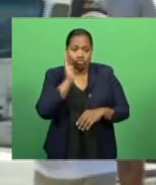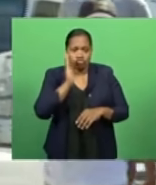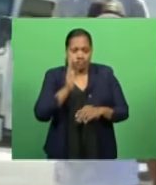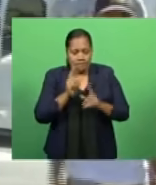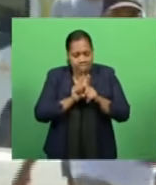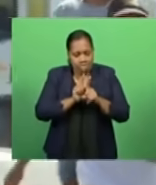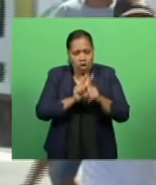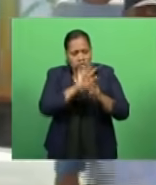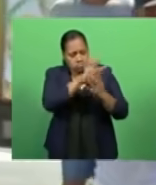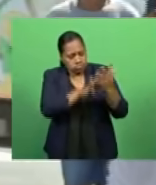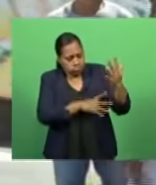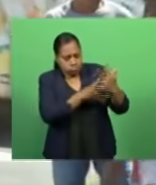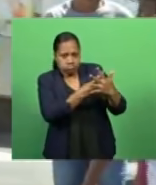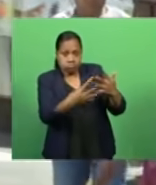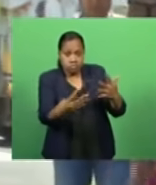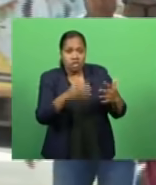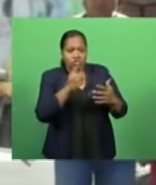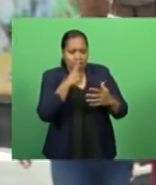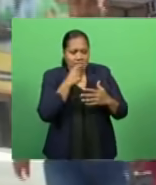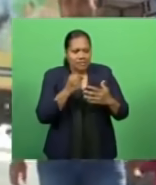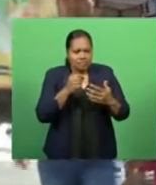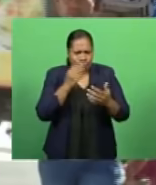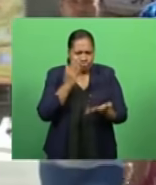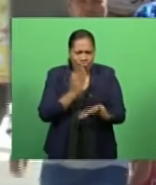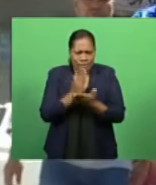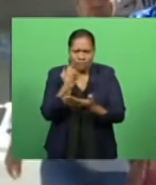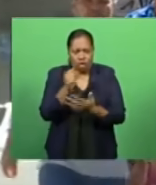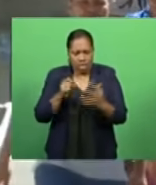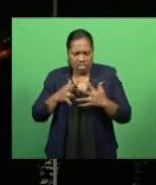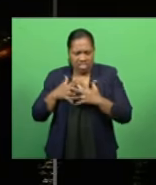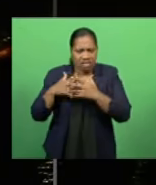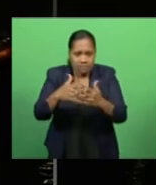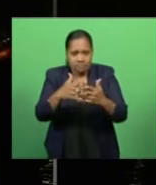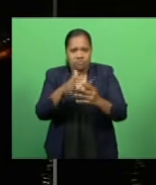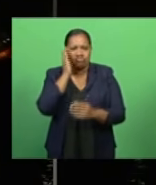avoid overcrowding at schools and dissemination centres.